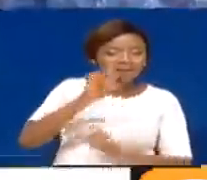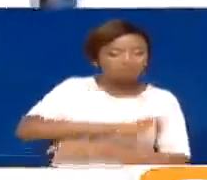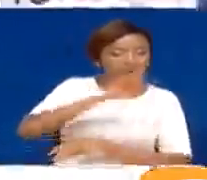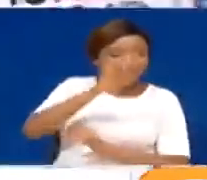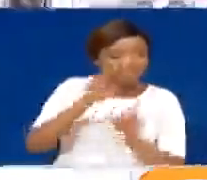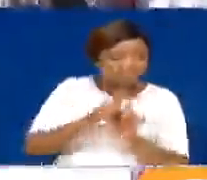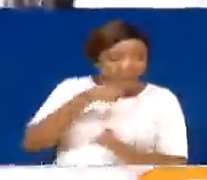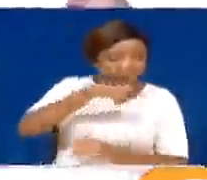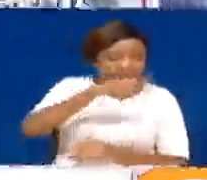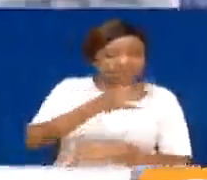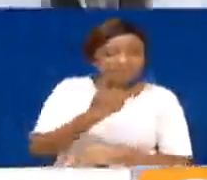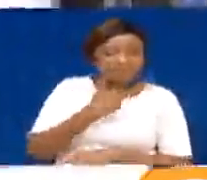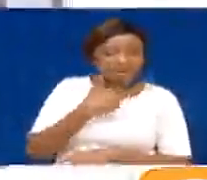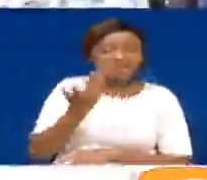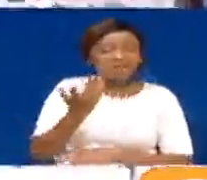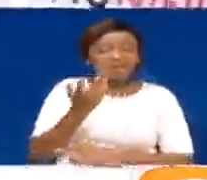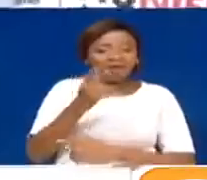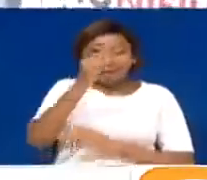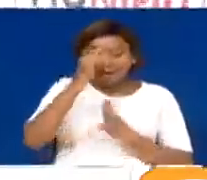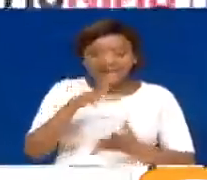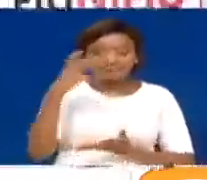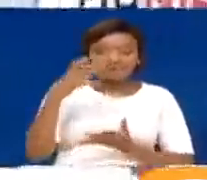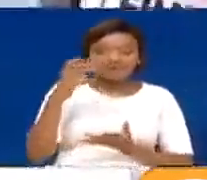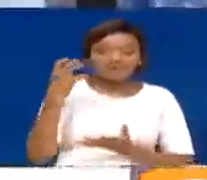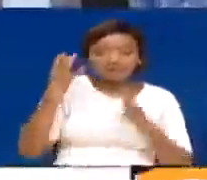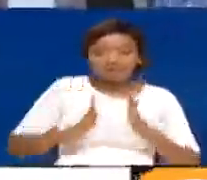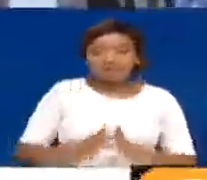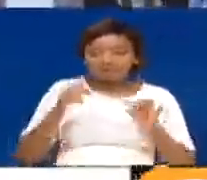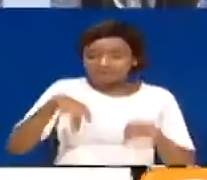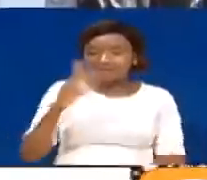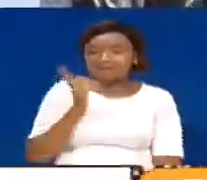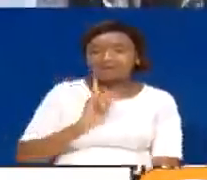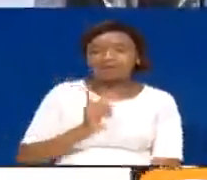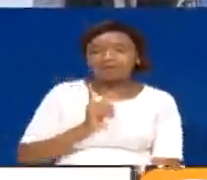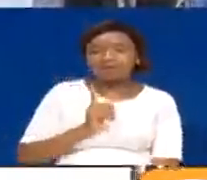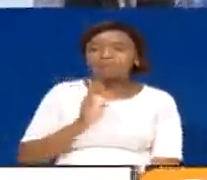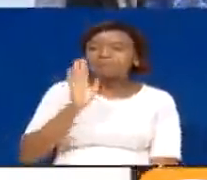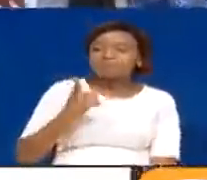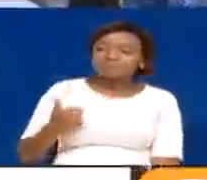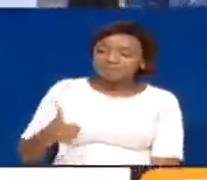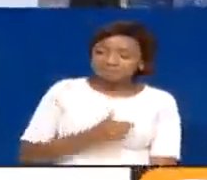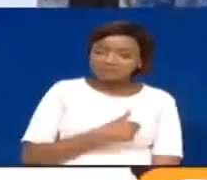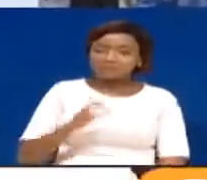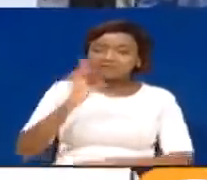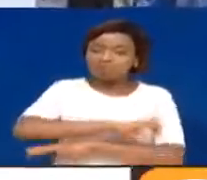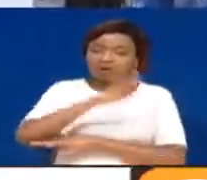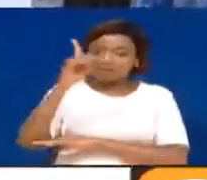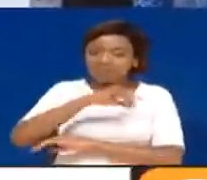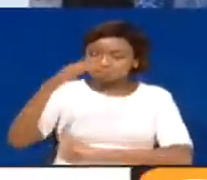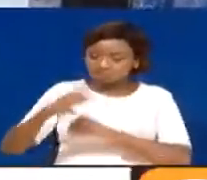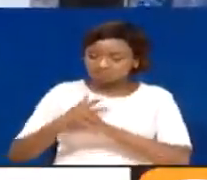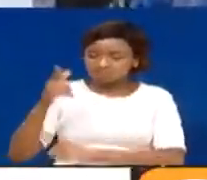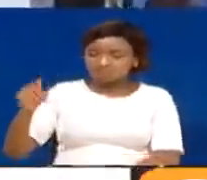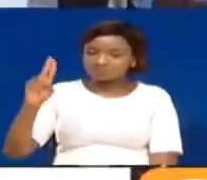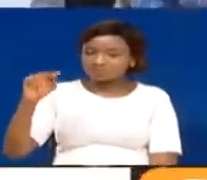seat. Mimi nasema, chama ya Wiper, sisi tunasimama na bwana Ngatia, ndio sababu tuko